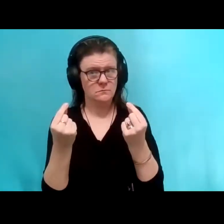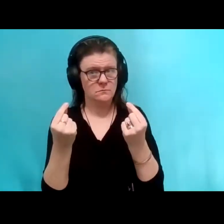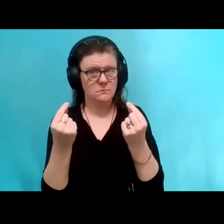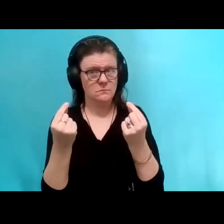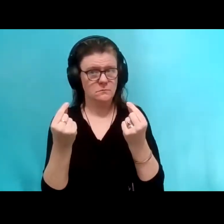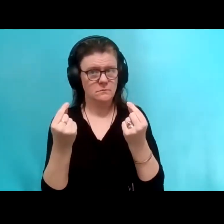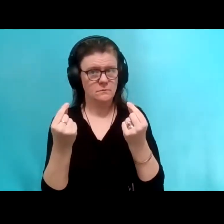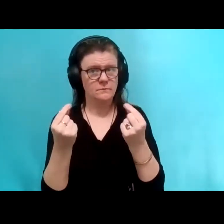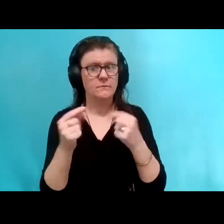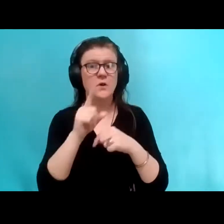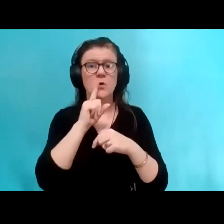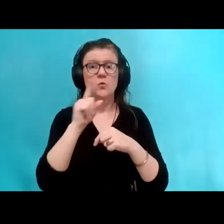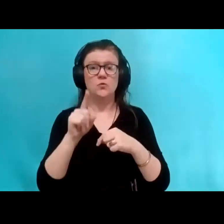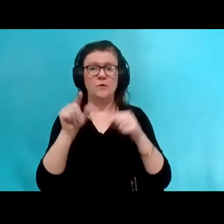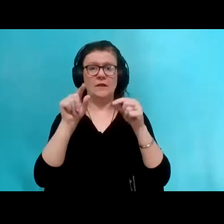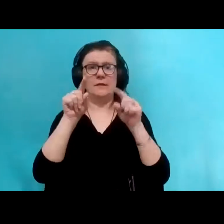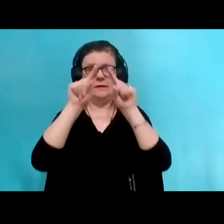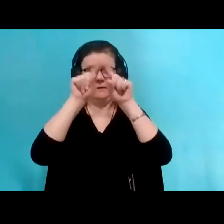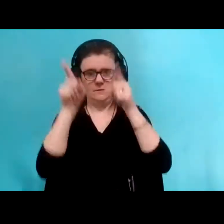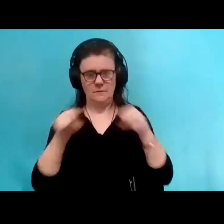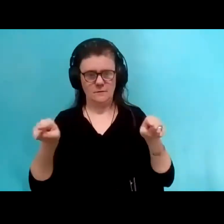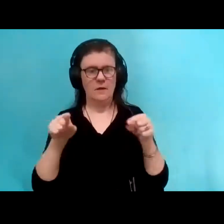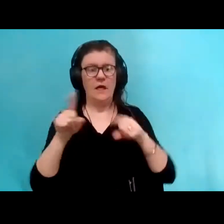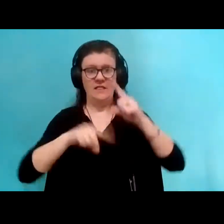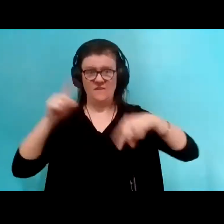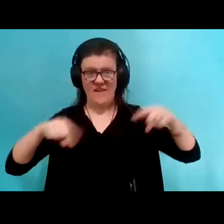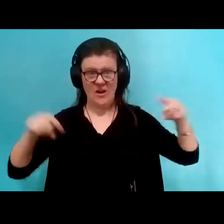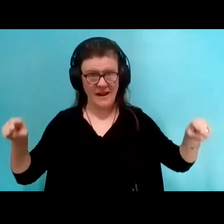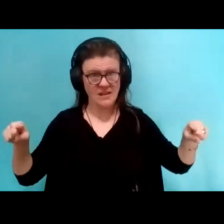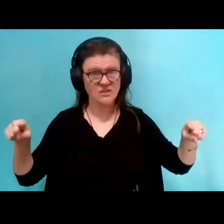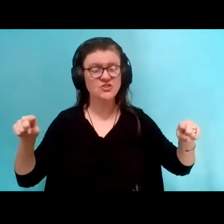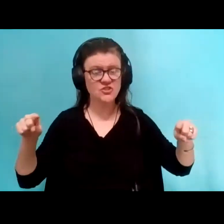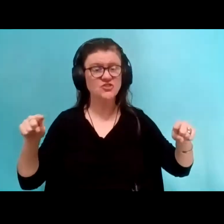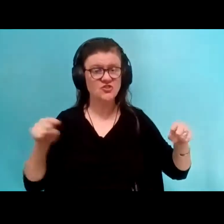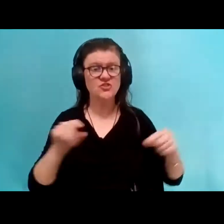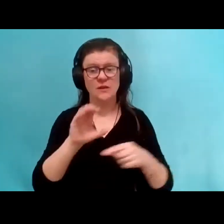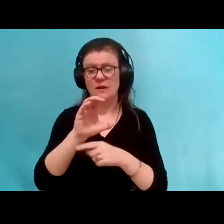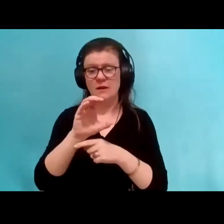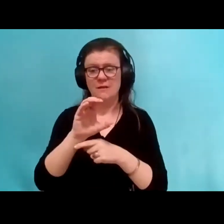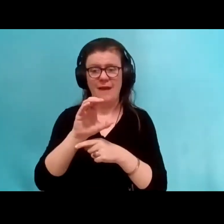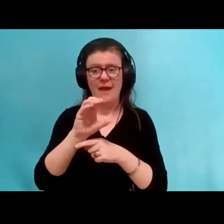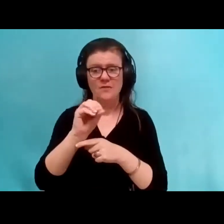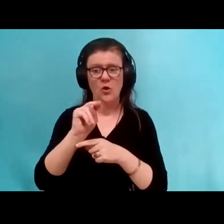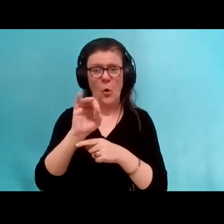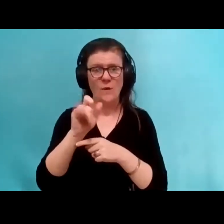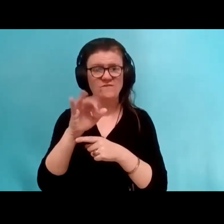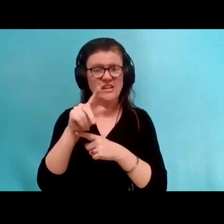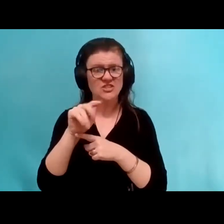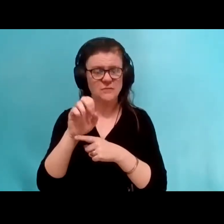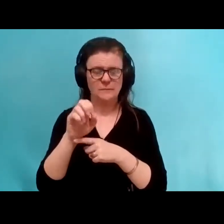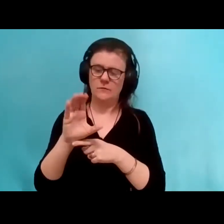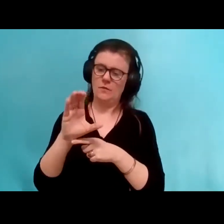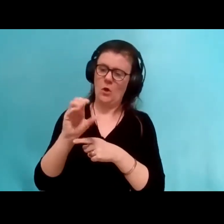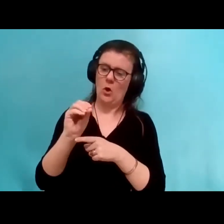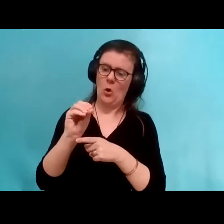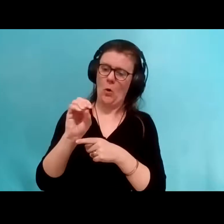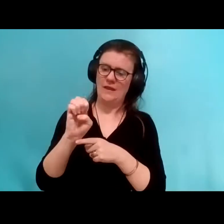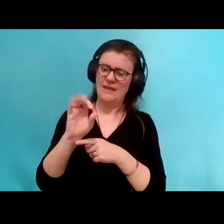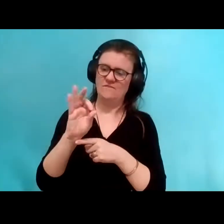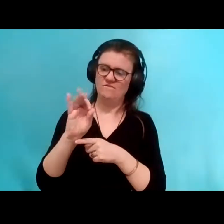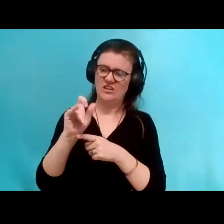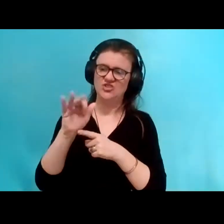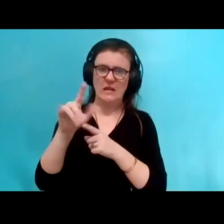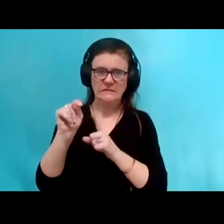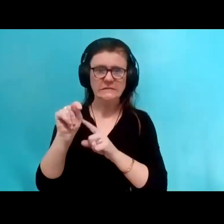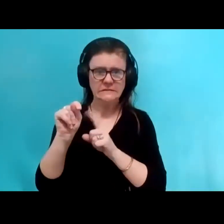of variation and publishing them as well, so that people can see, don't just see the mean of